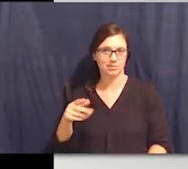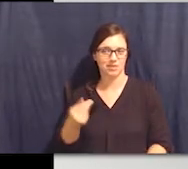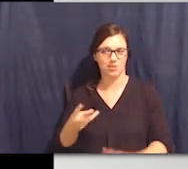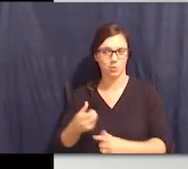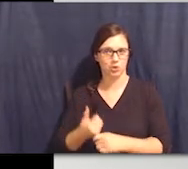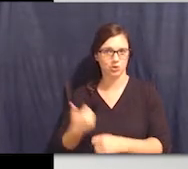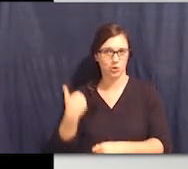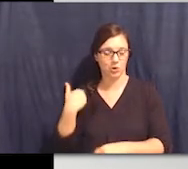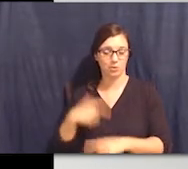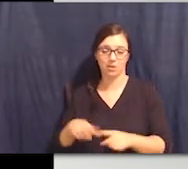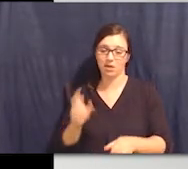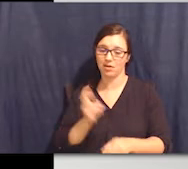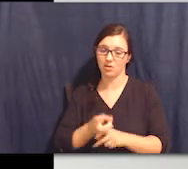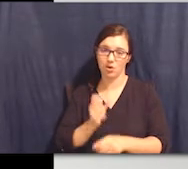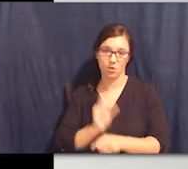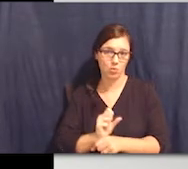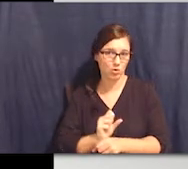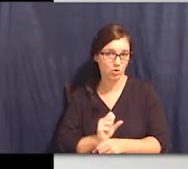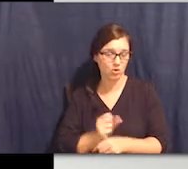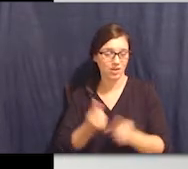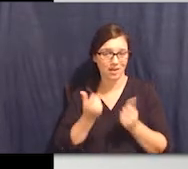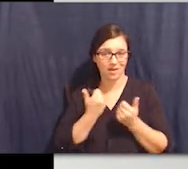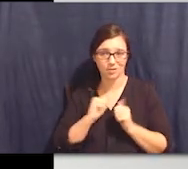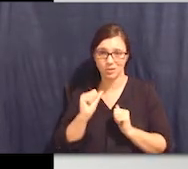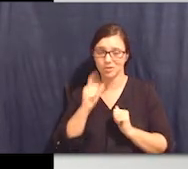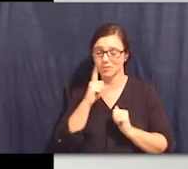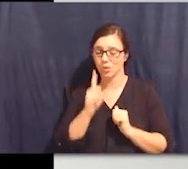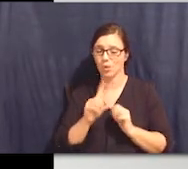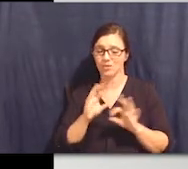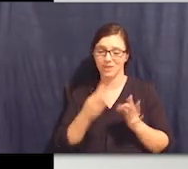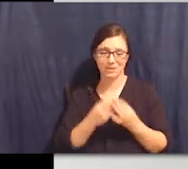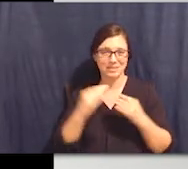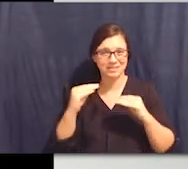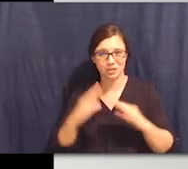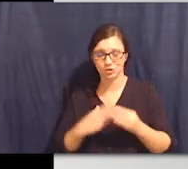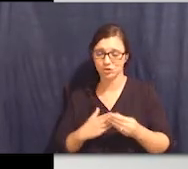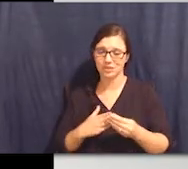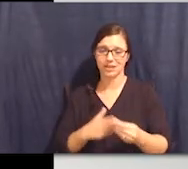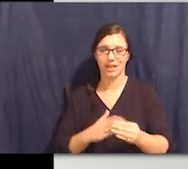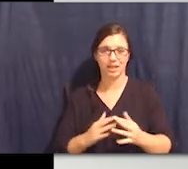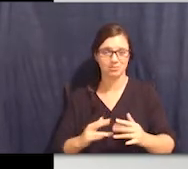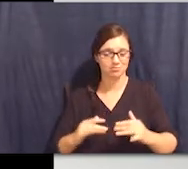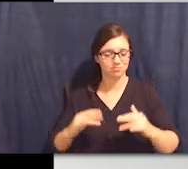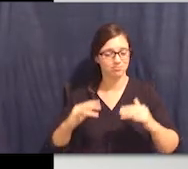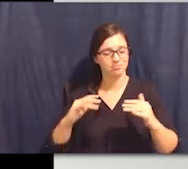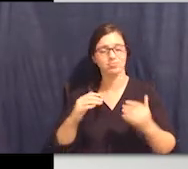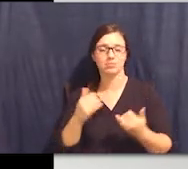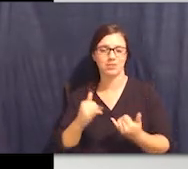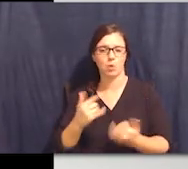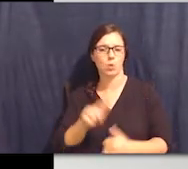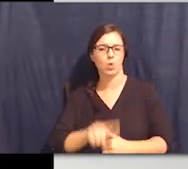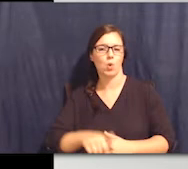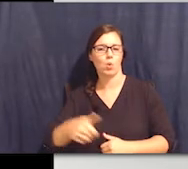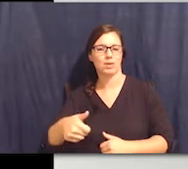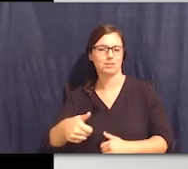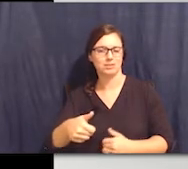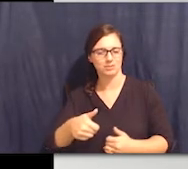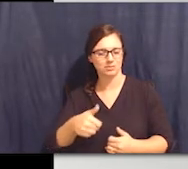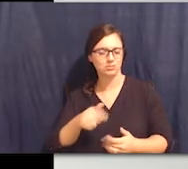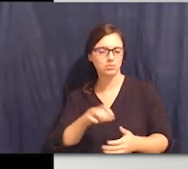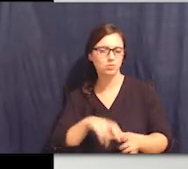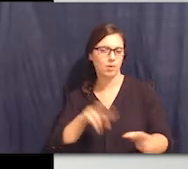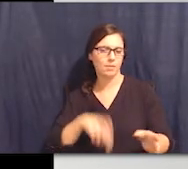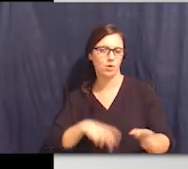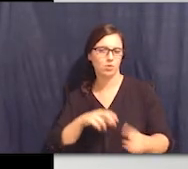is the hard work and efforts of our families and teachers have led us to being the lowest dropout rate for students with disabilities at